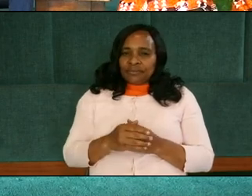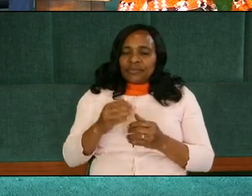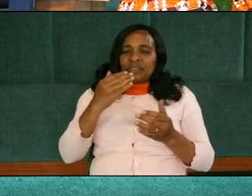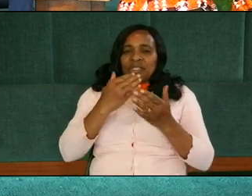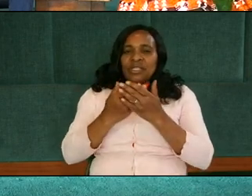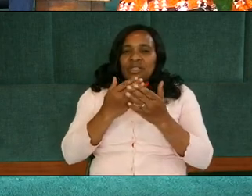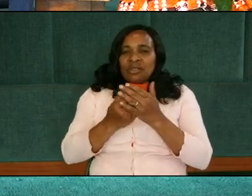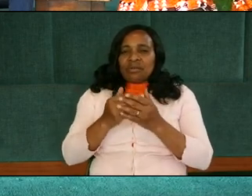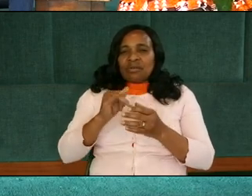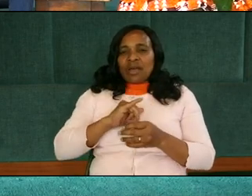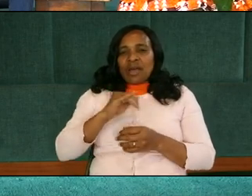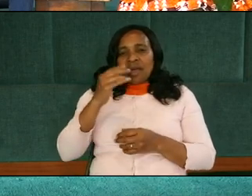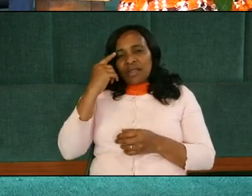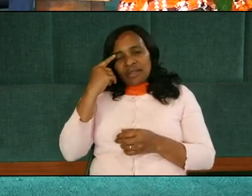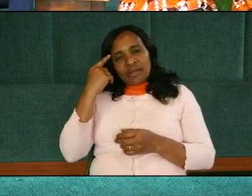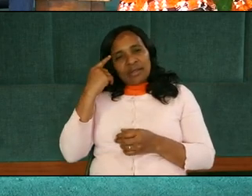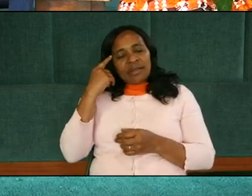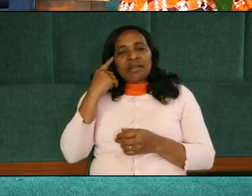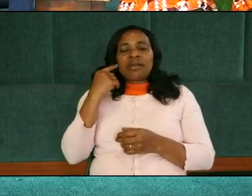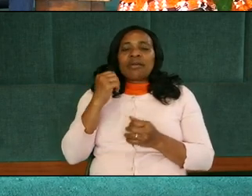Thank you. I think I'd be a B,